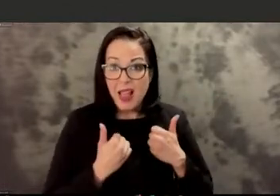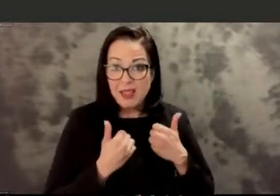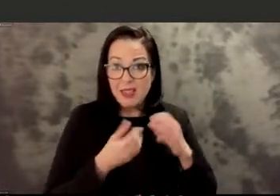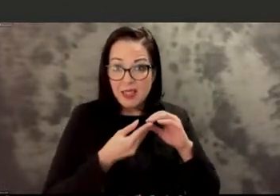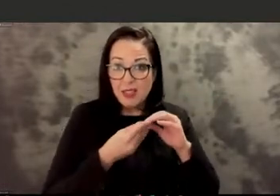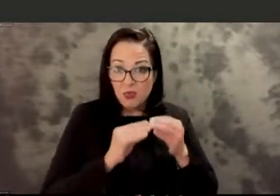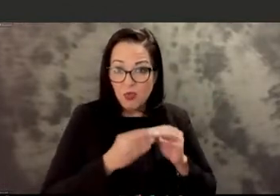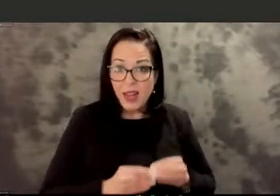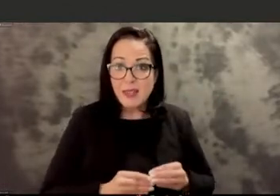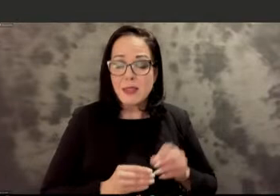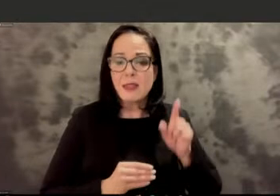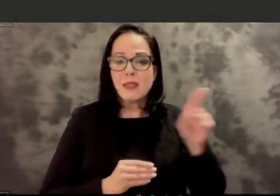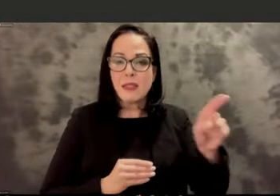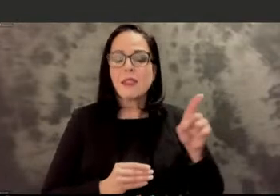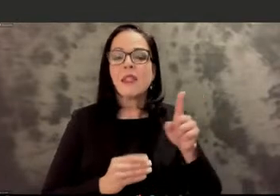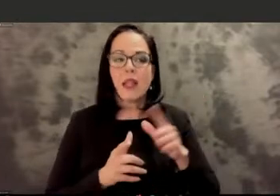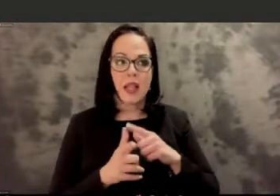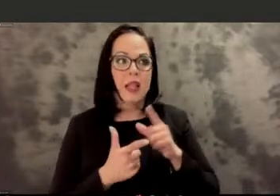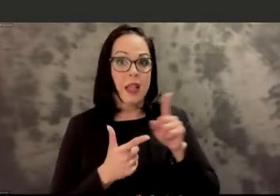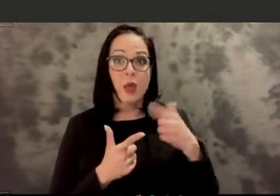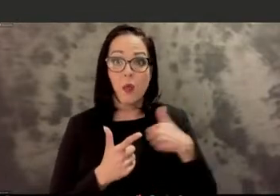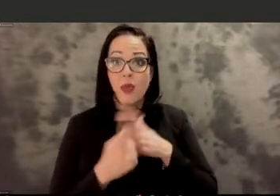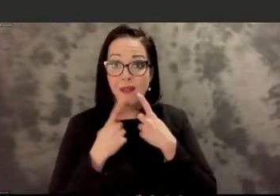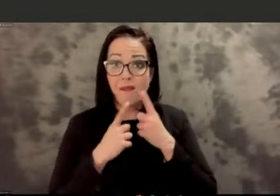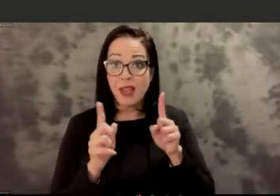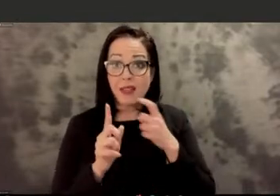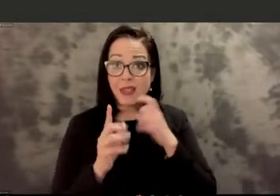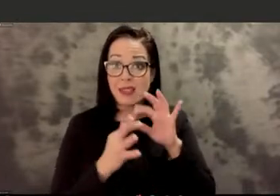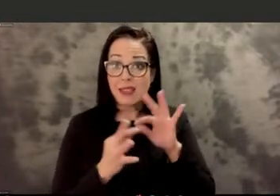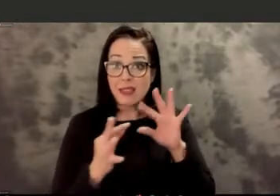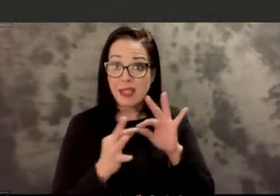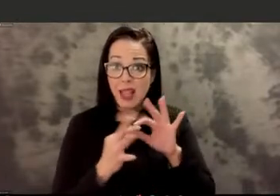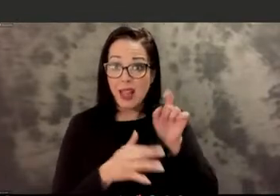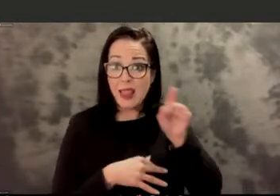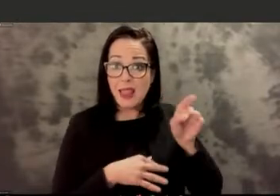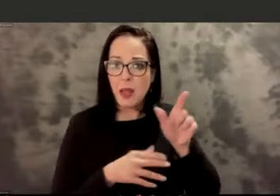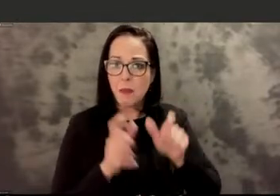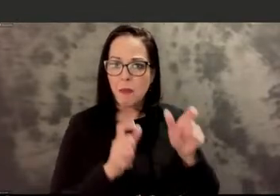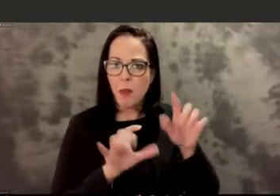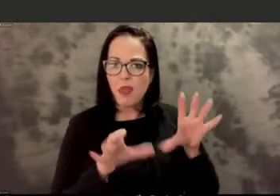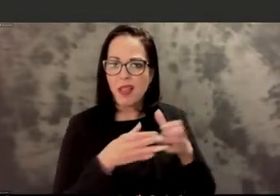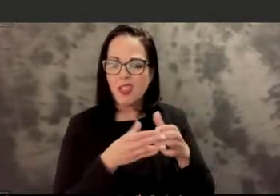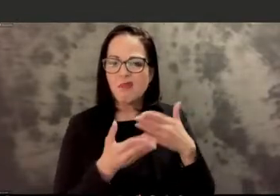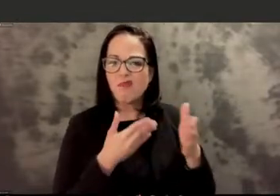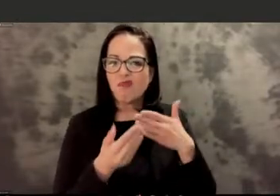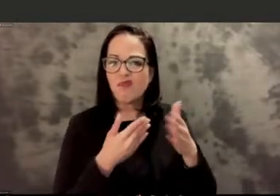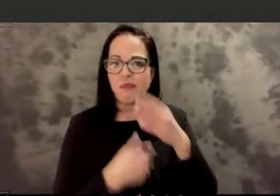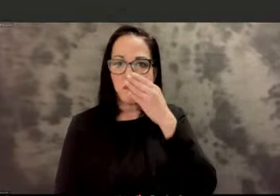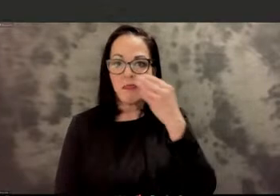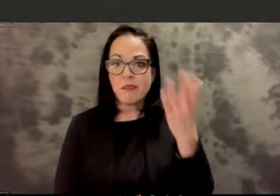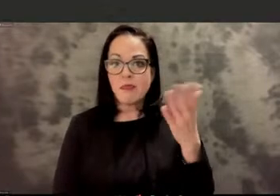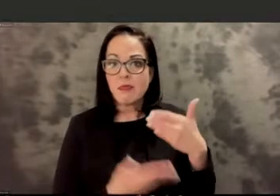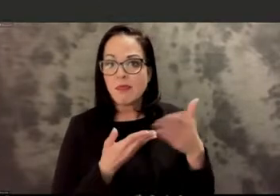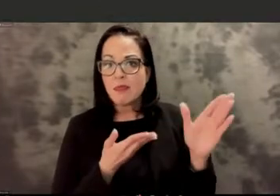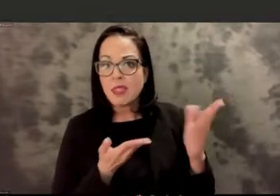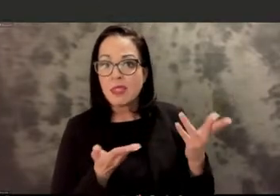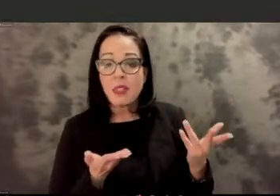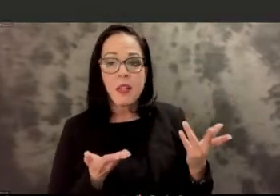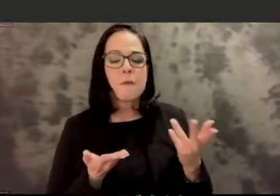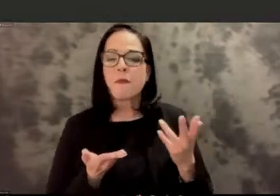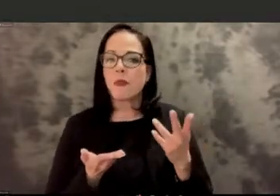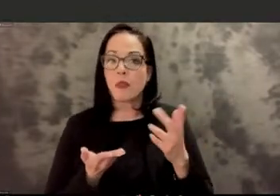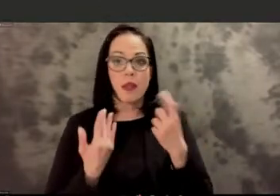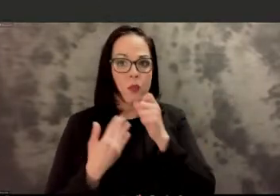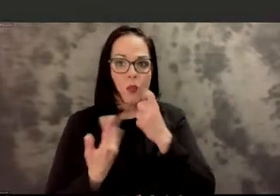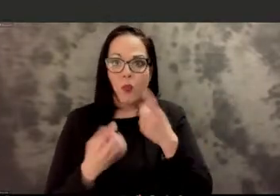rate, we effectively say that this population does not matter. When we say that not